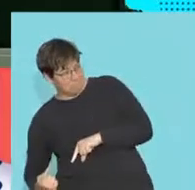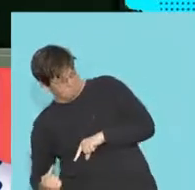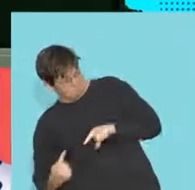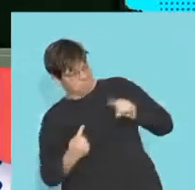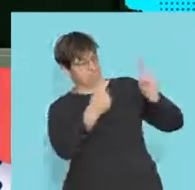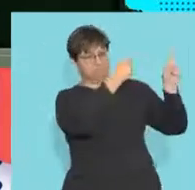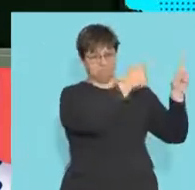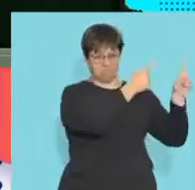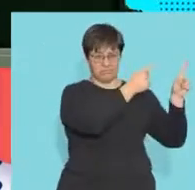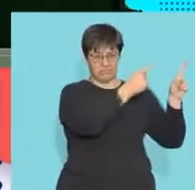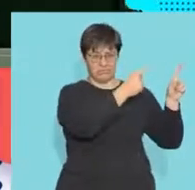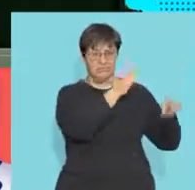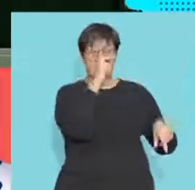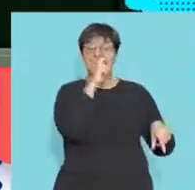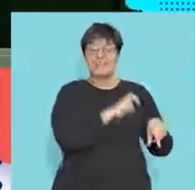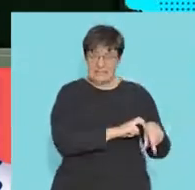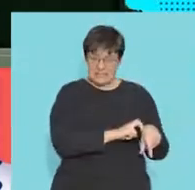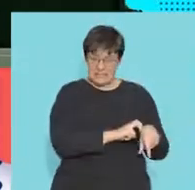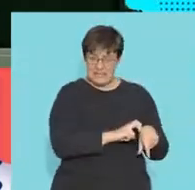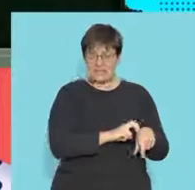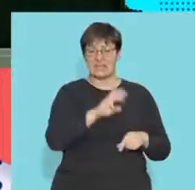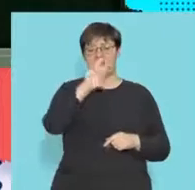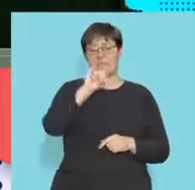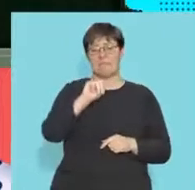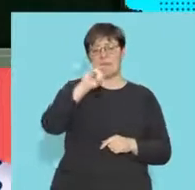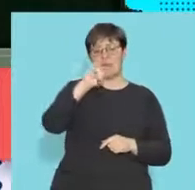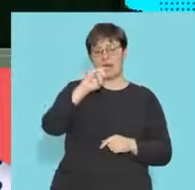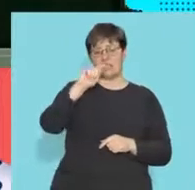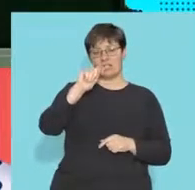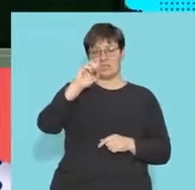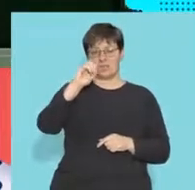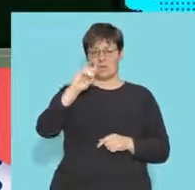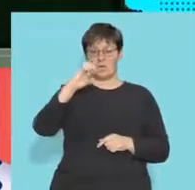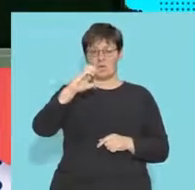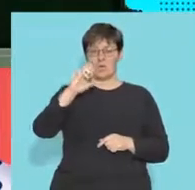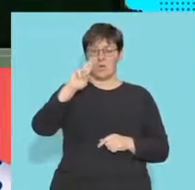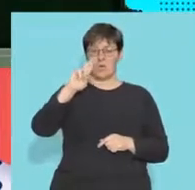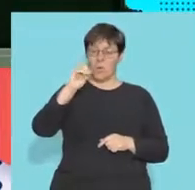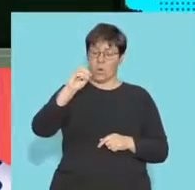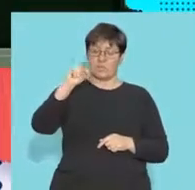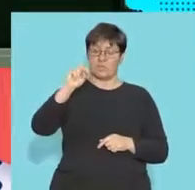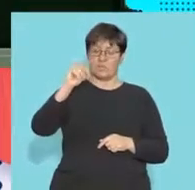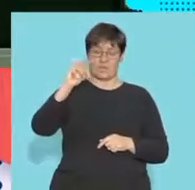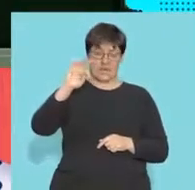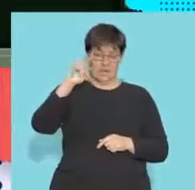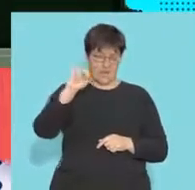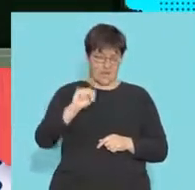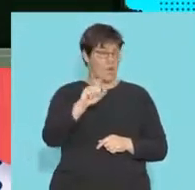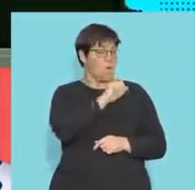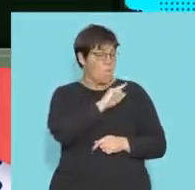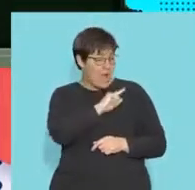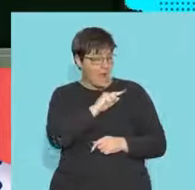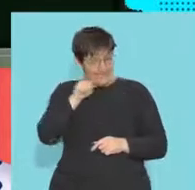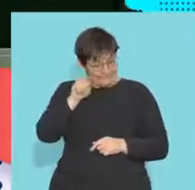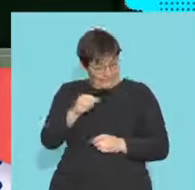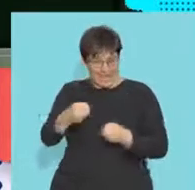high concentration. What am I going to have a lot of there? Mitochondria. Because why? They need to supply me